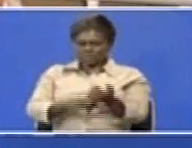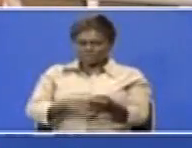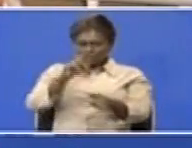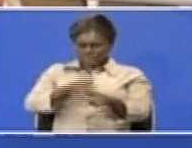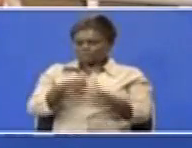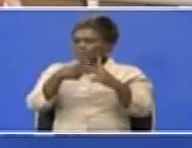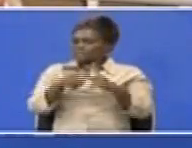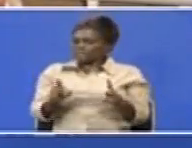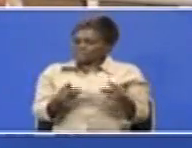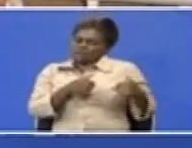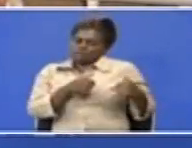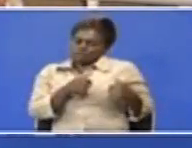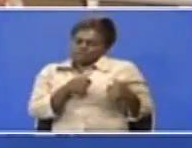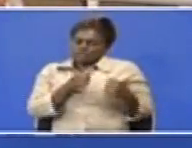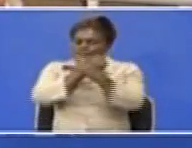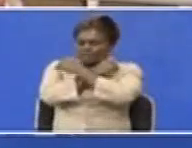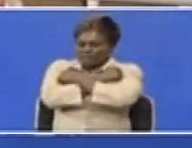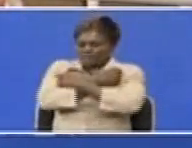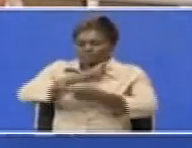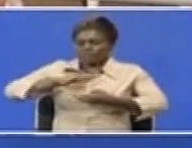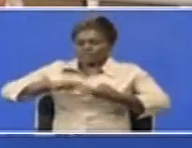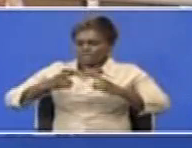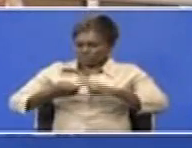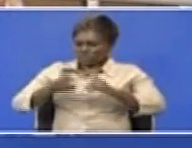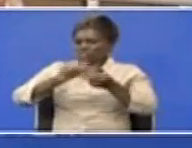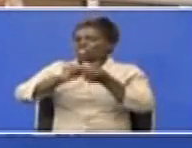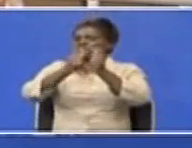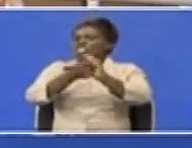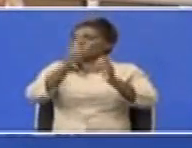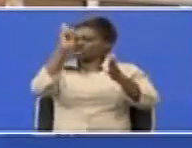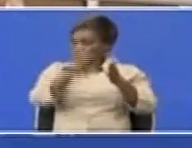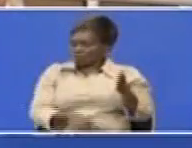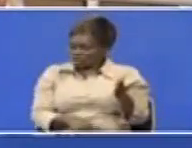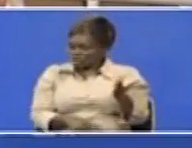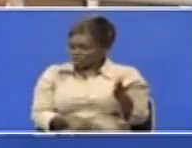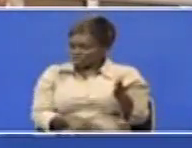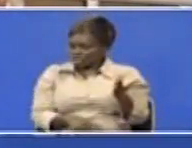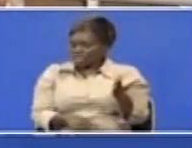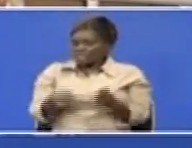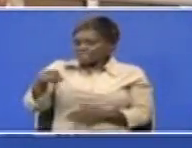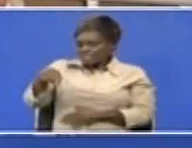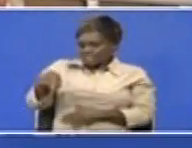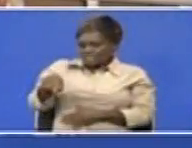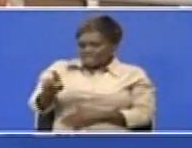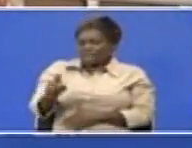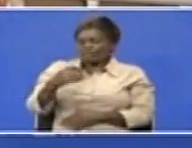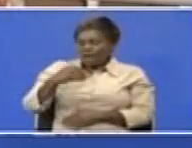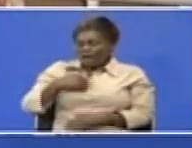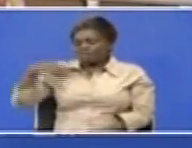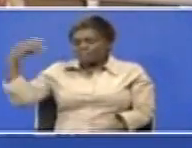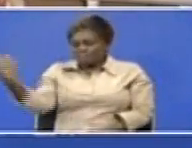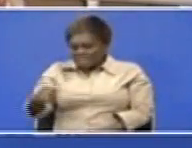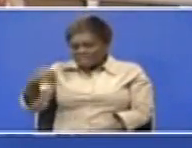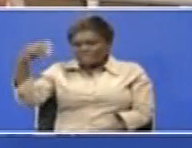off as a loving relationship for Justa Kawira has now turned into the morbid reality where she has to deal with constant